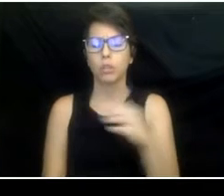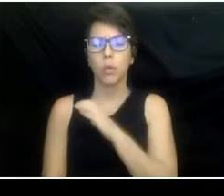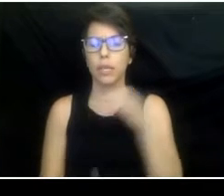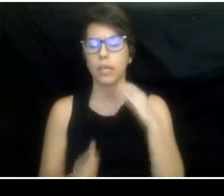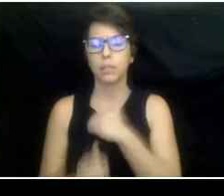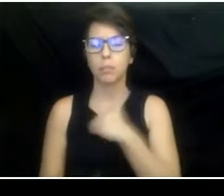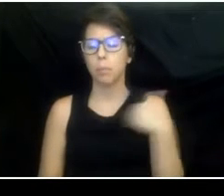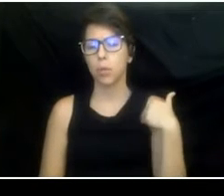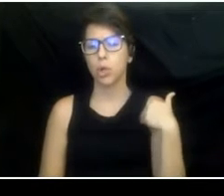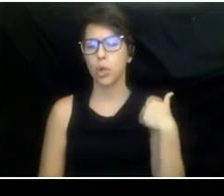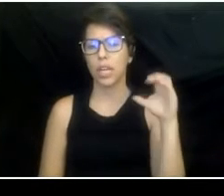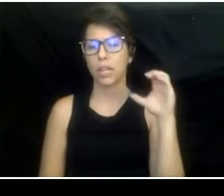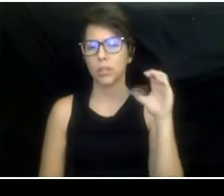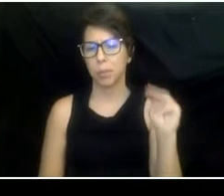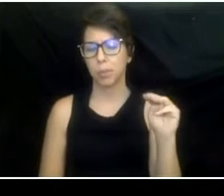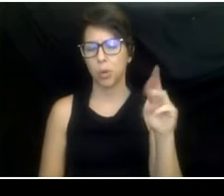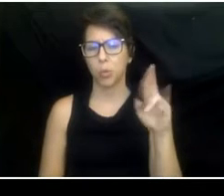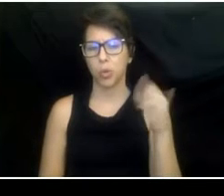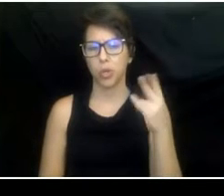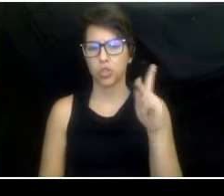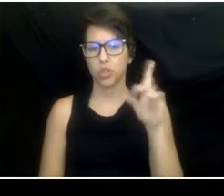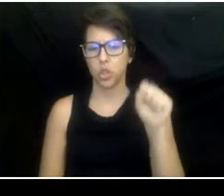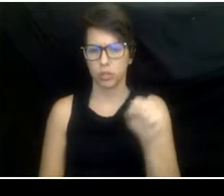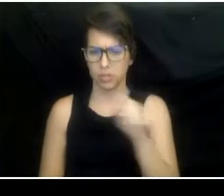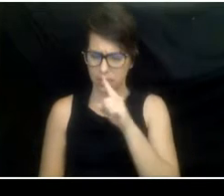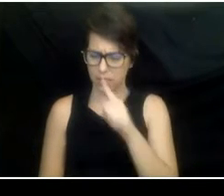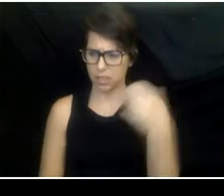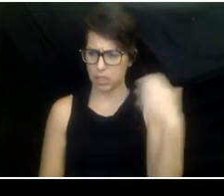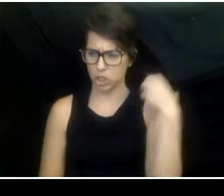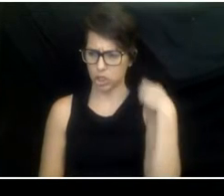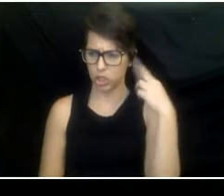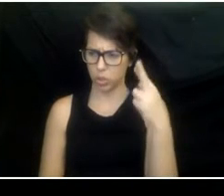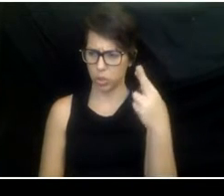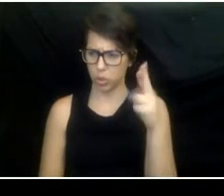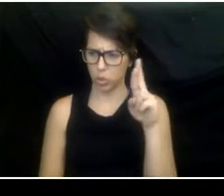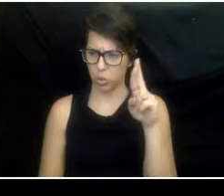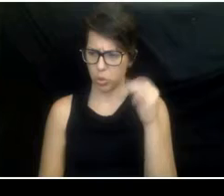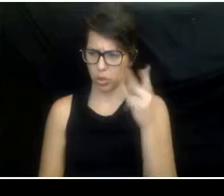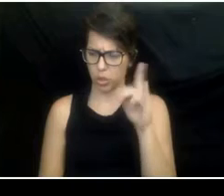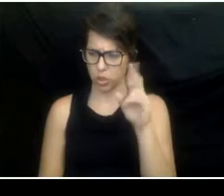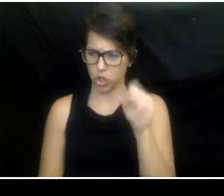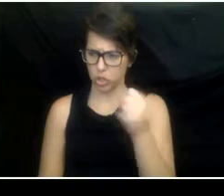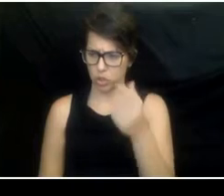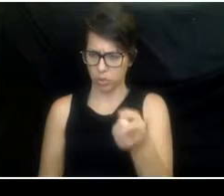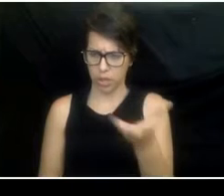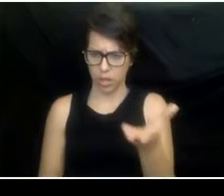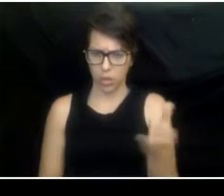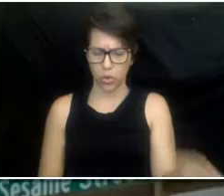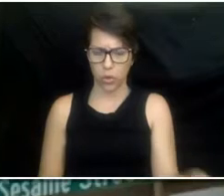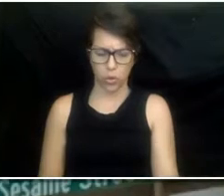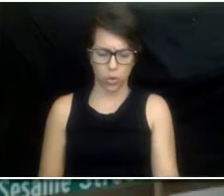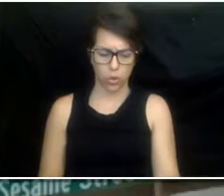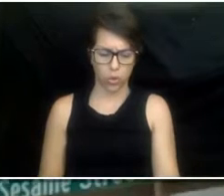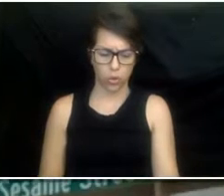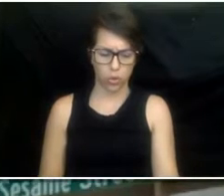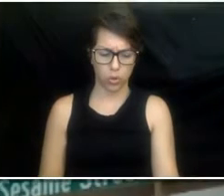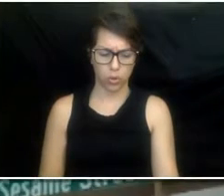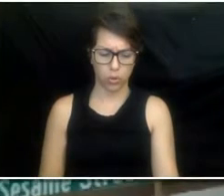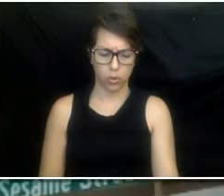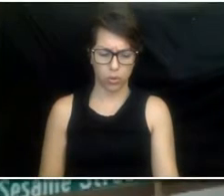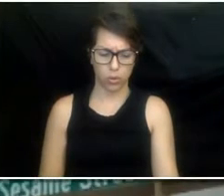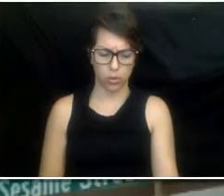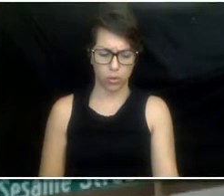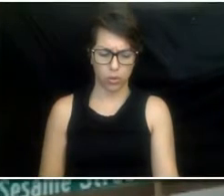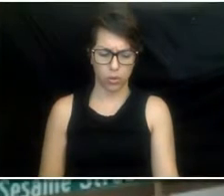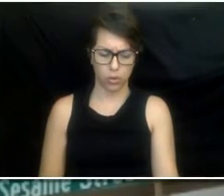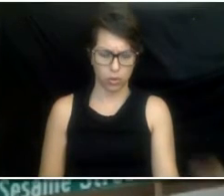sir you must have got knocked off we'll get in touch with him okay okay um let's see uh next I'd like